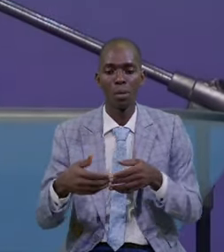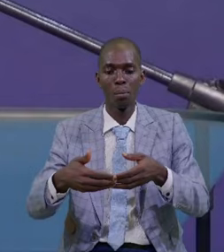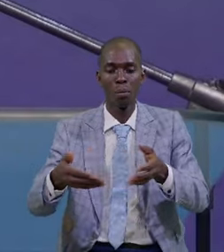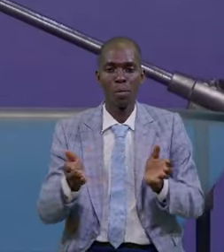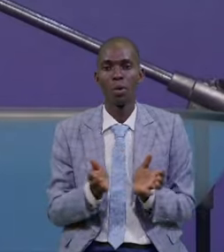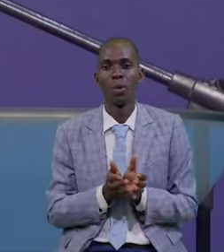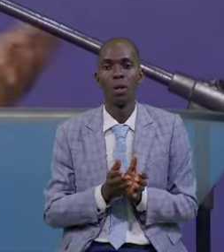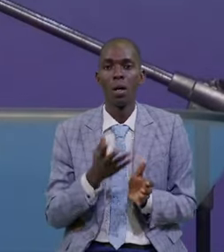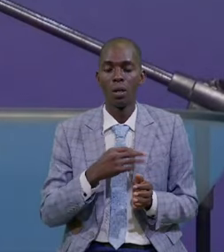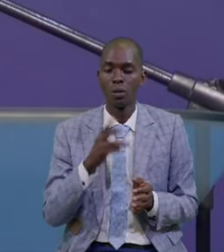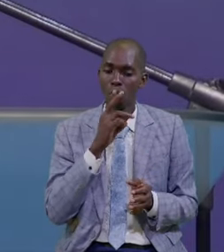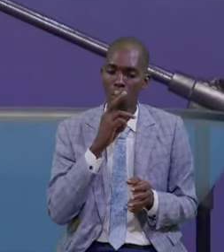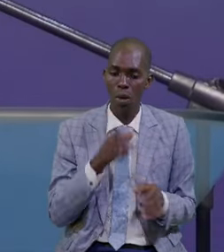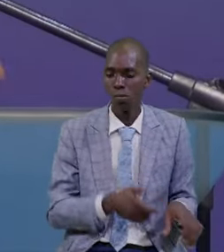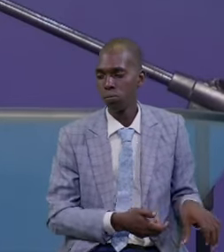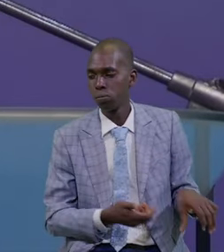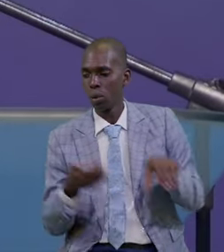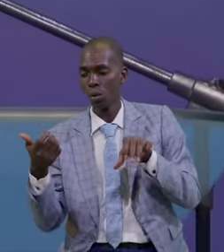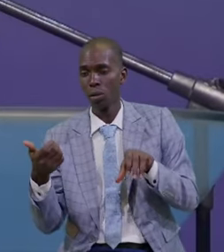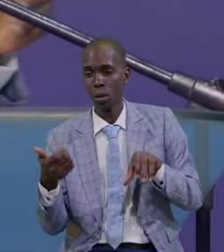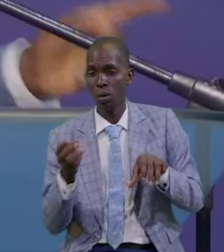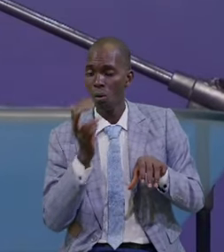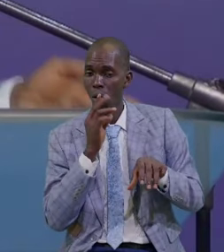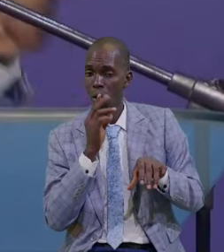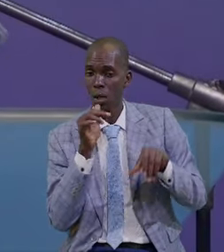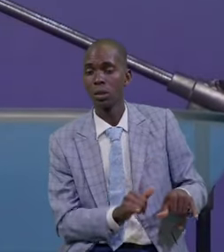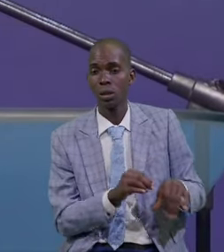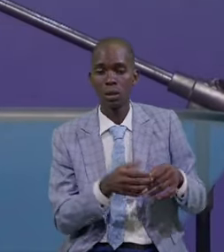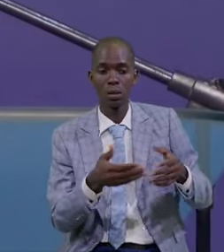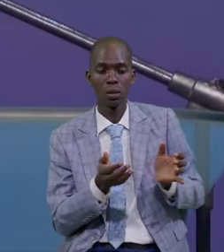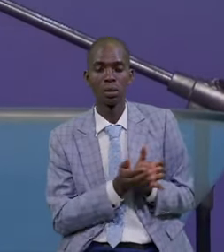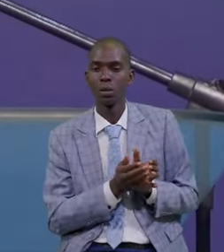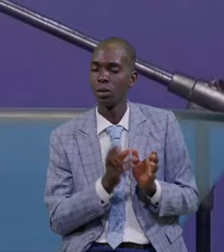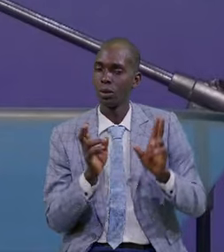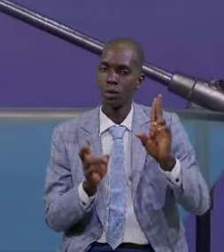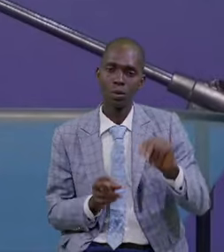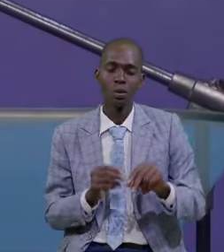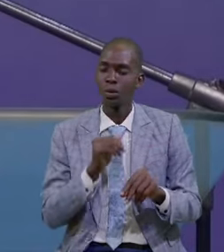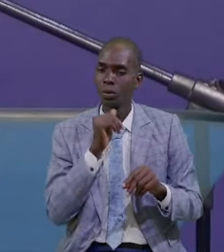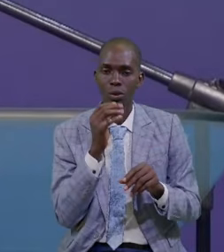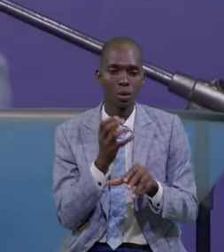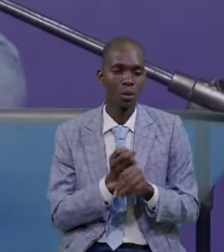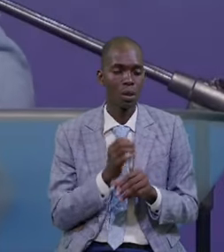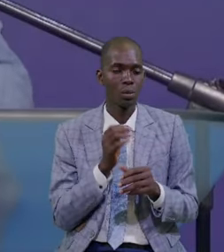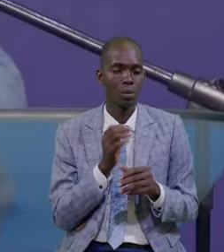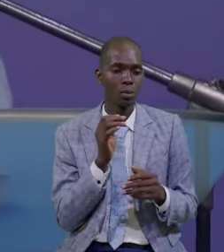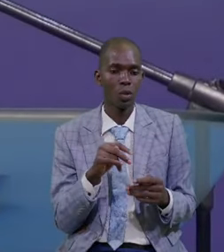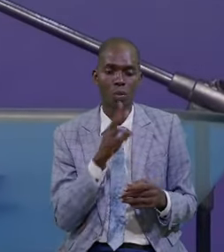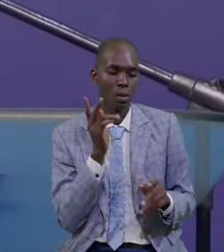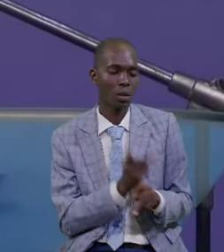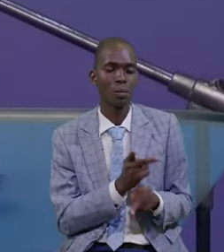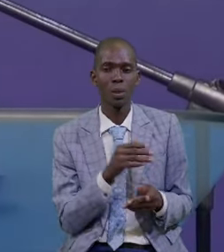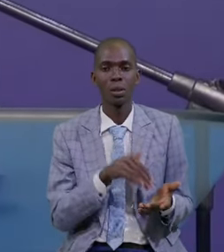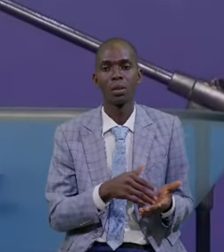cannot remain. They received it at the back of the bowl, not the inside of the bowl. And so everything